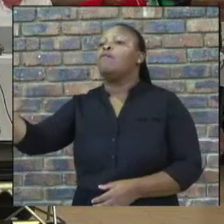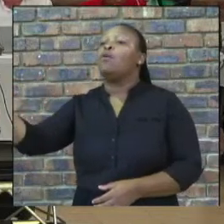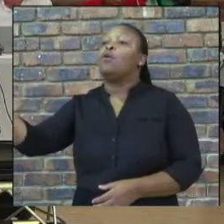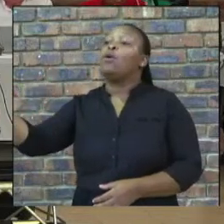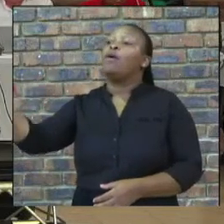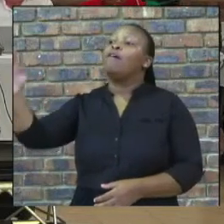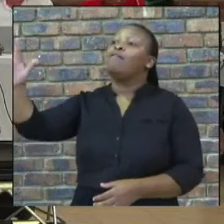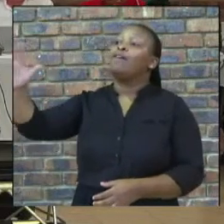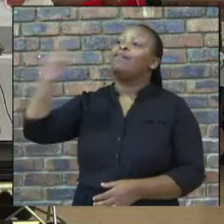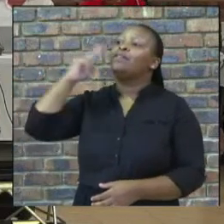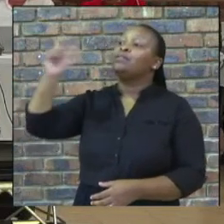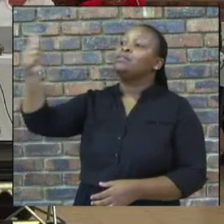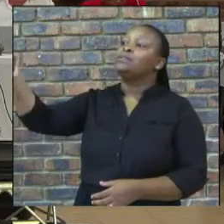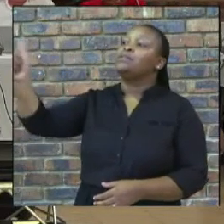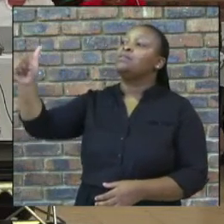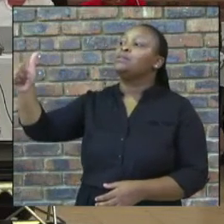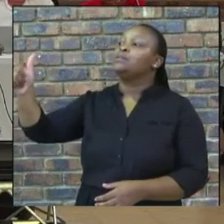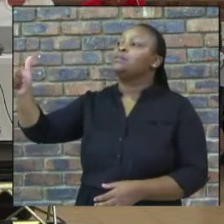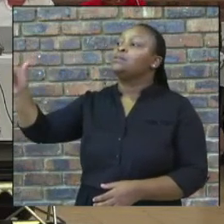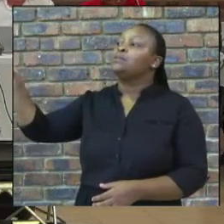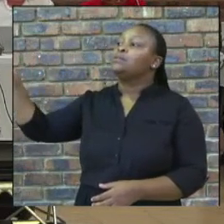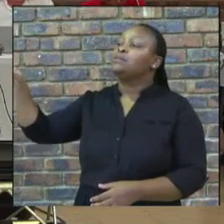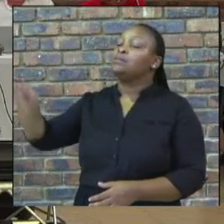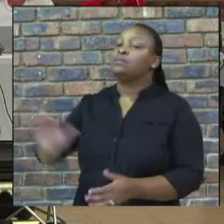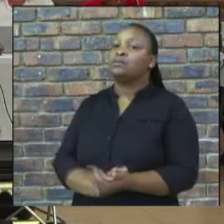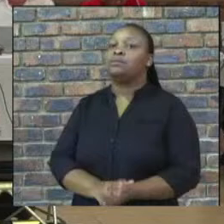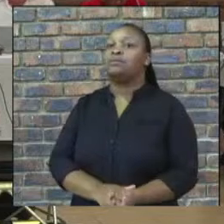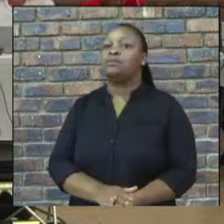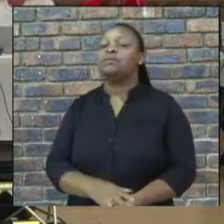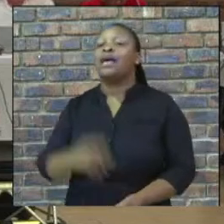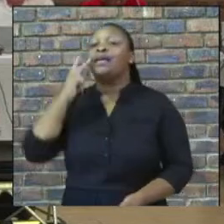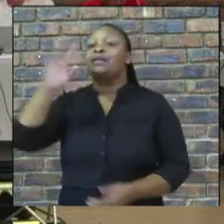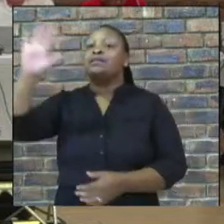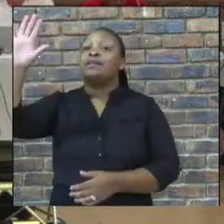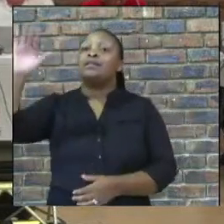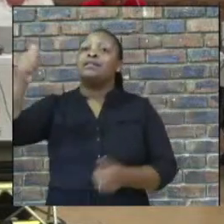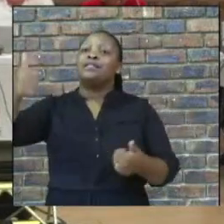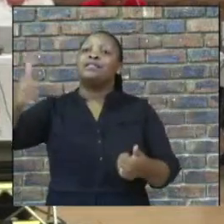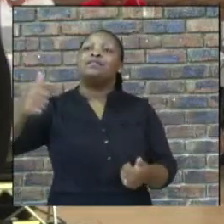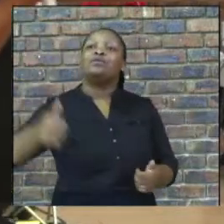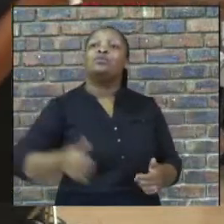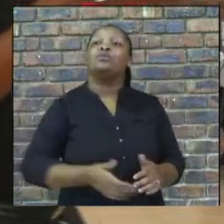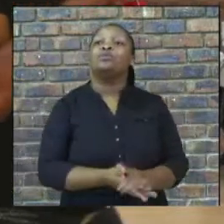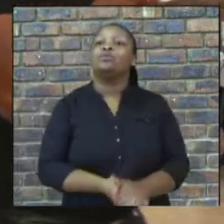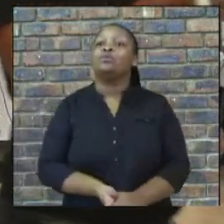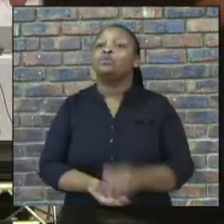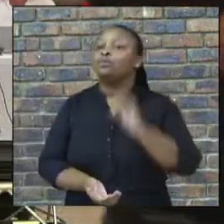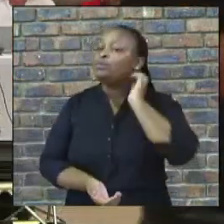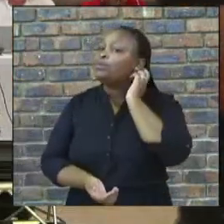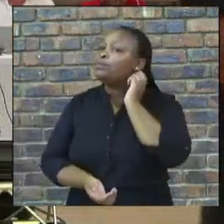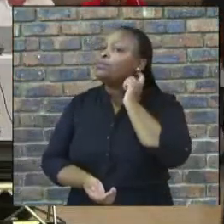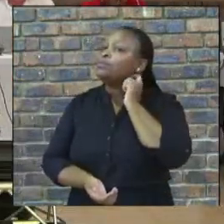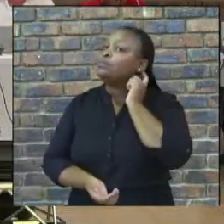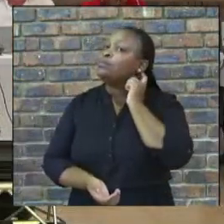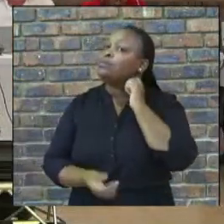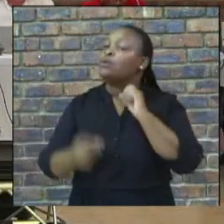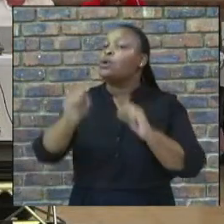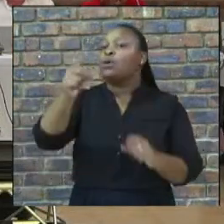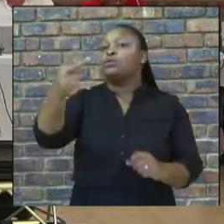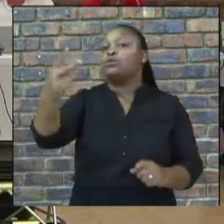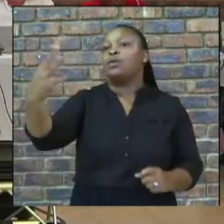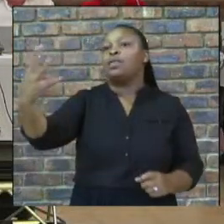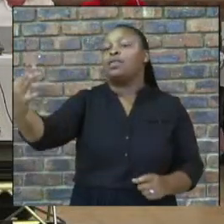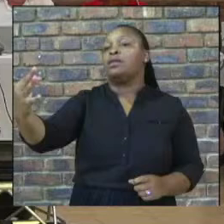number 5, number 6. 6 hands. 1, 2, 3,